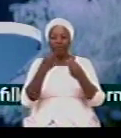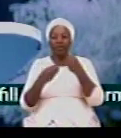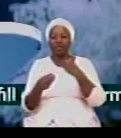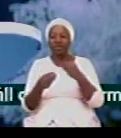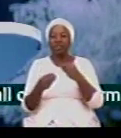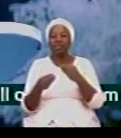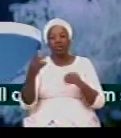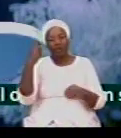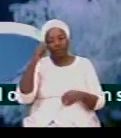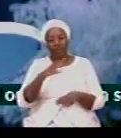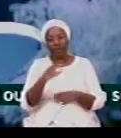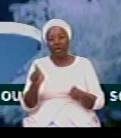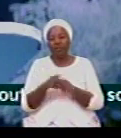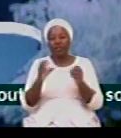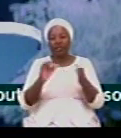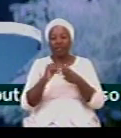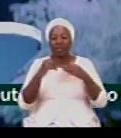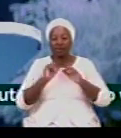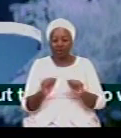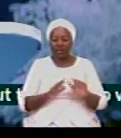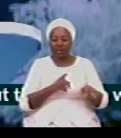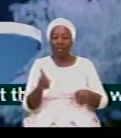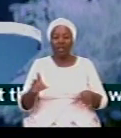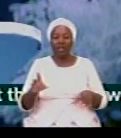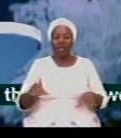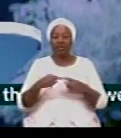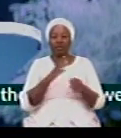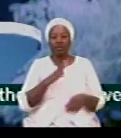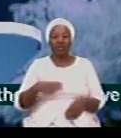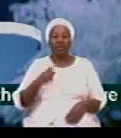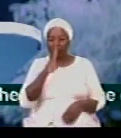You'll be giving more details about this later.